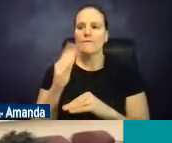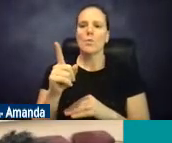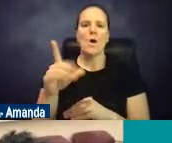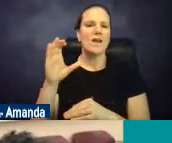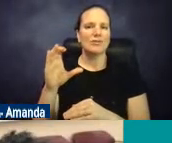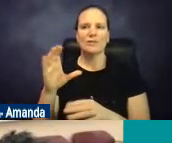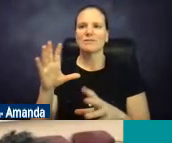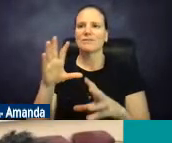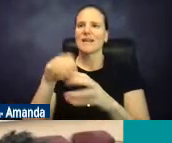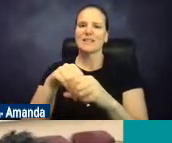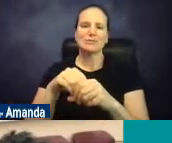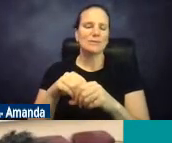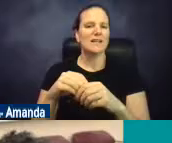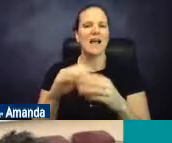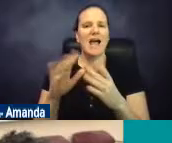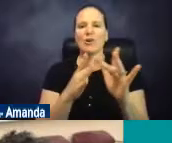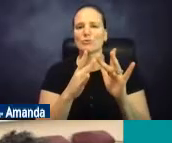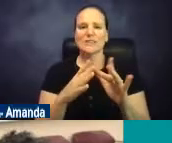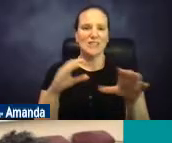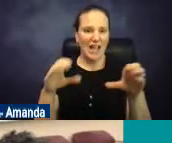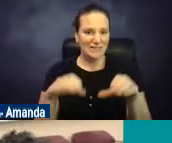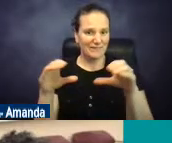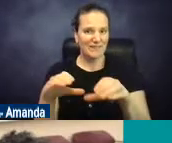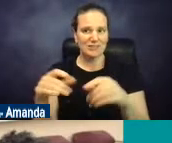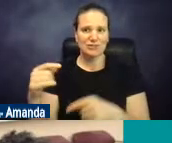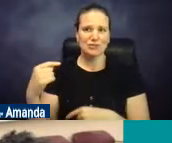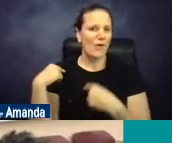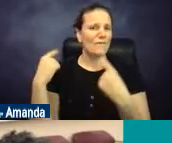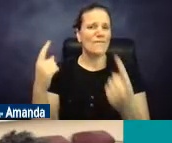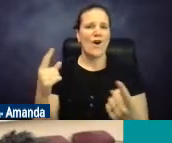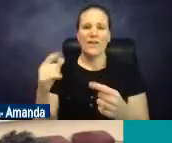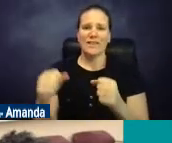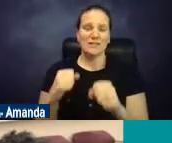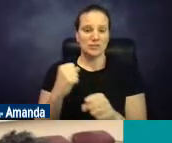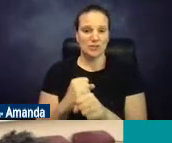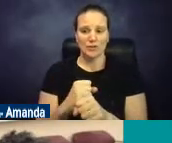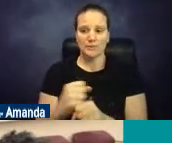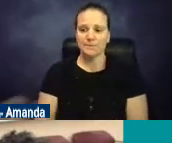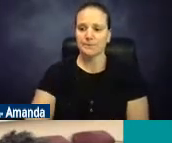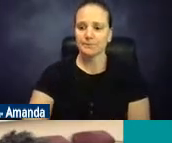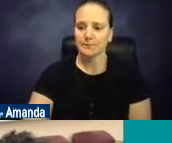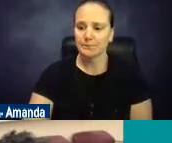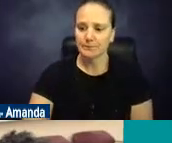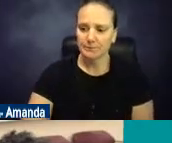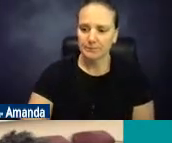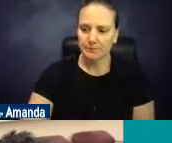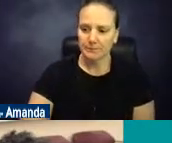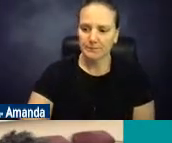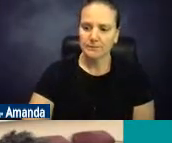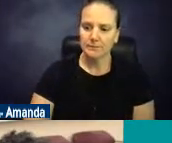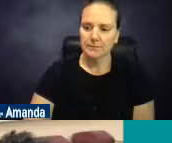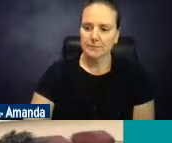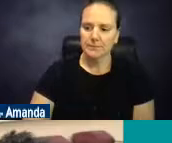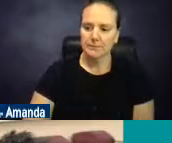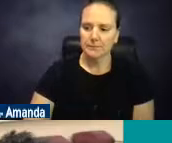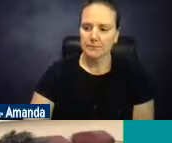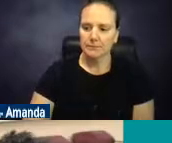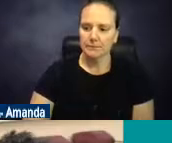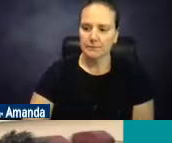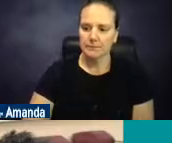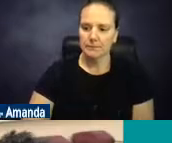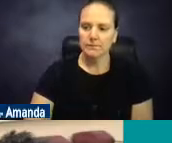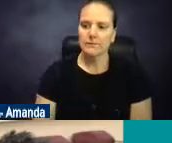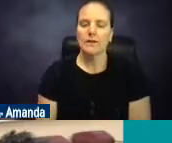and outreach activities thus far this year, and plan to continue those type of